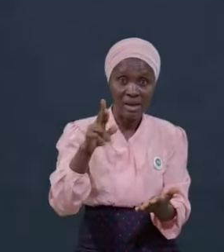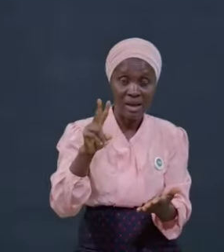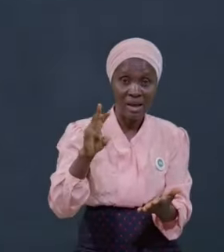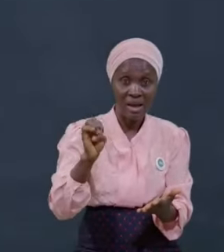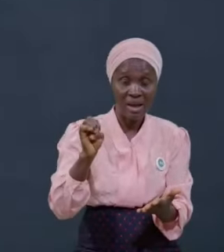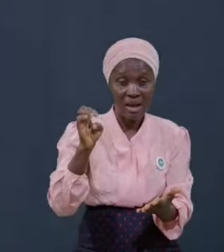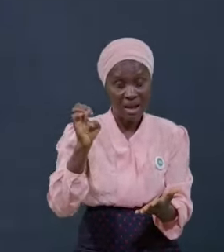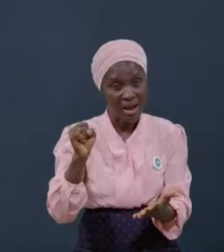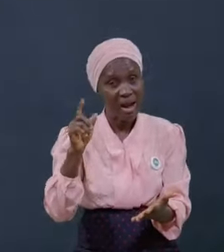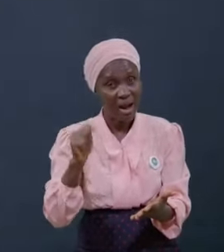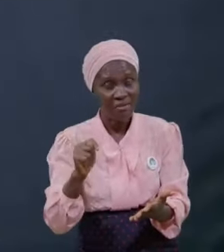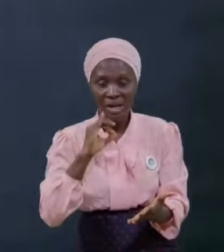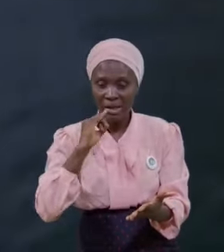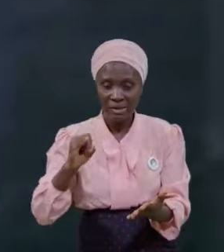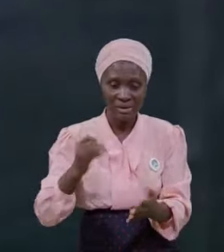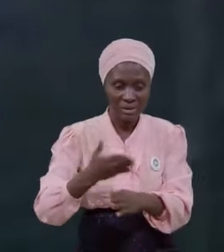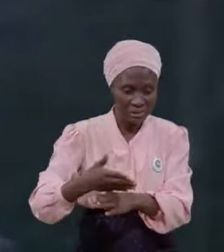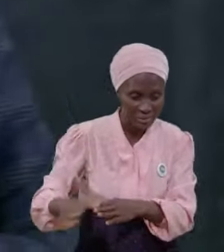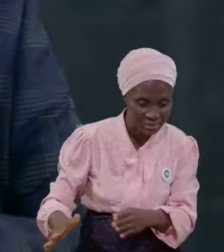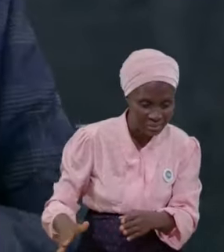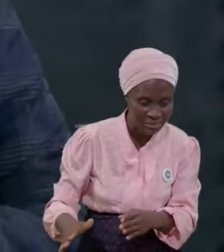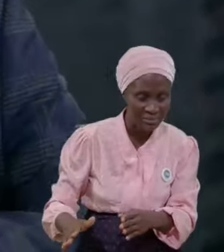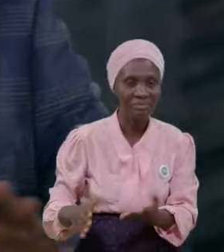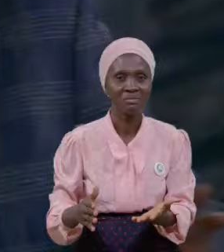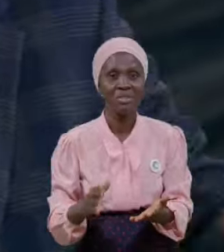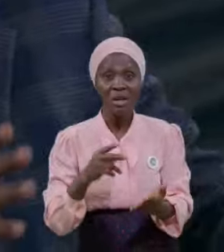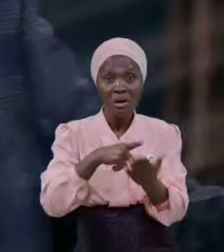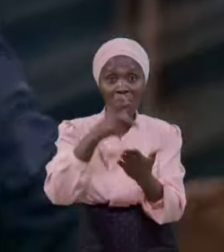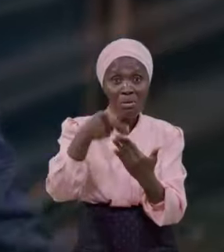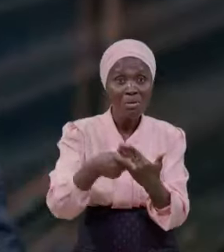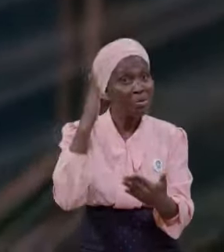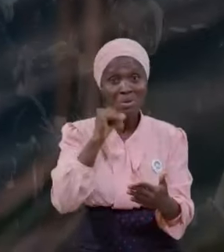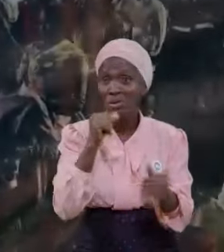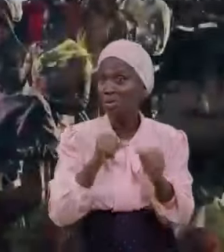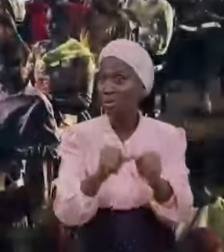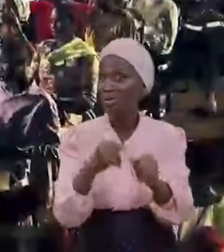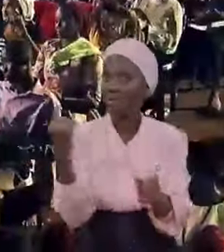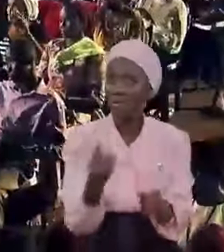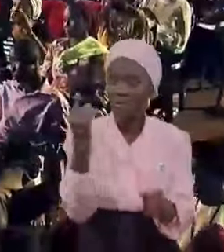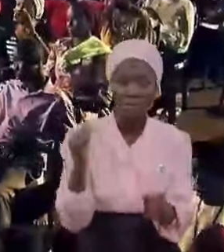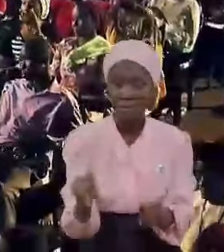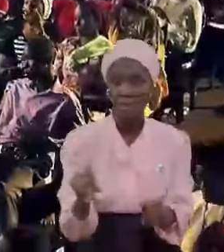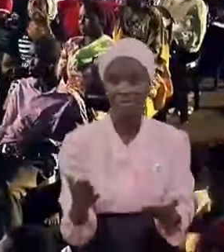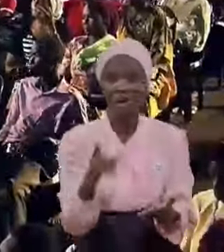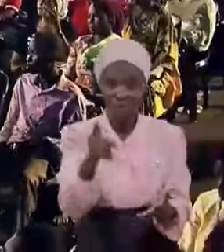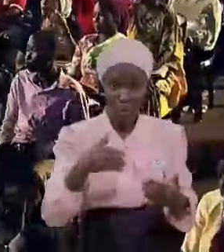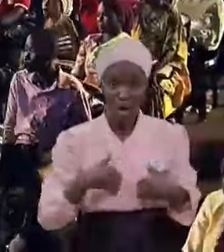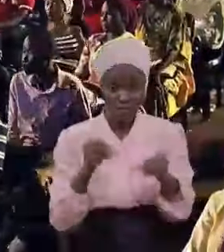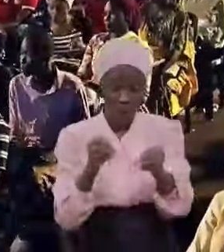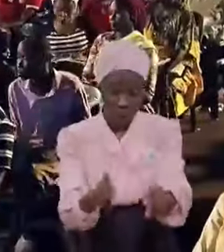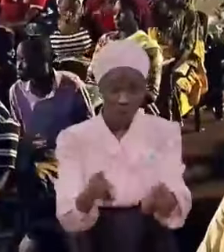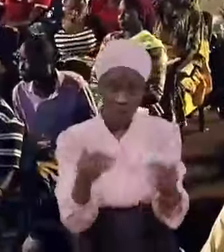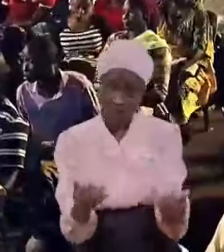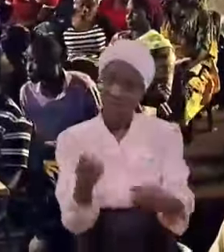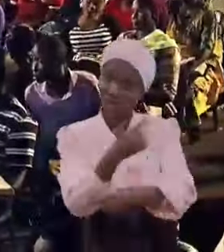your chance today because the harvest will soon pass. Almost persuaded,